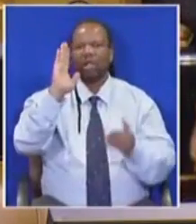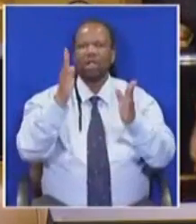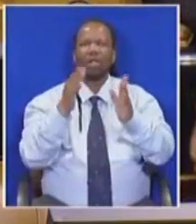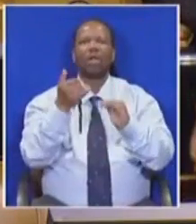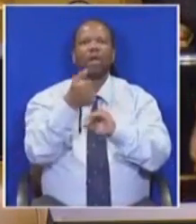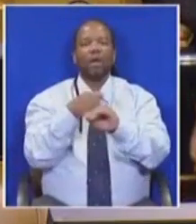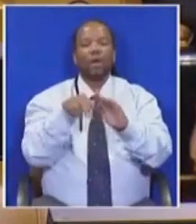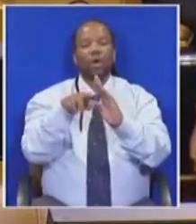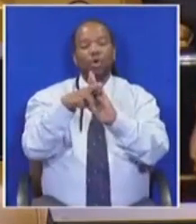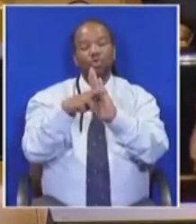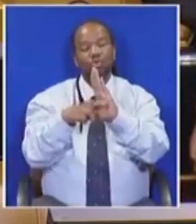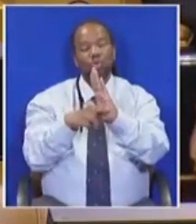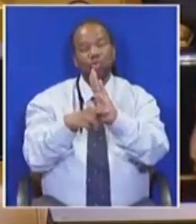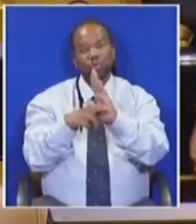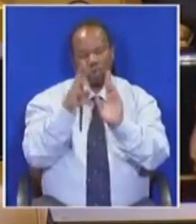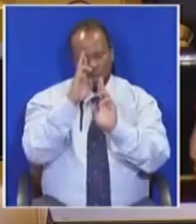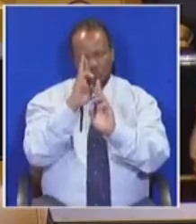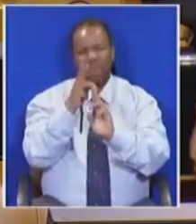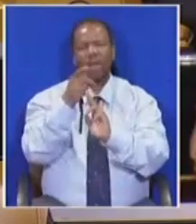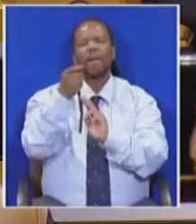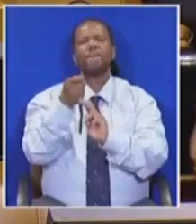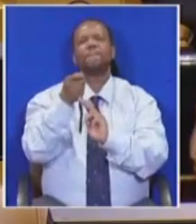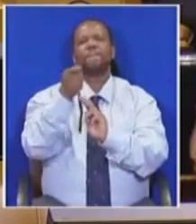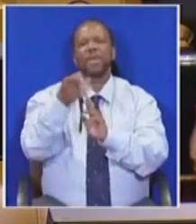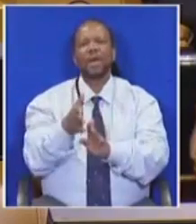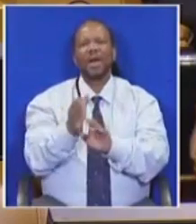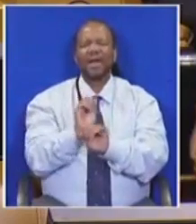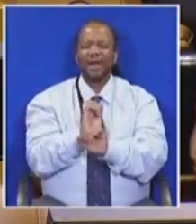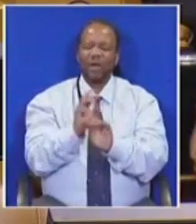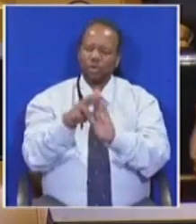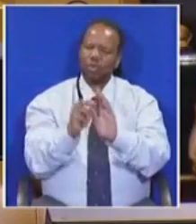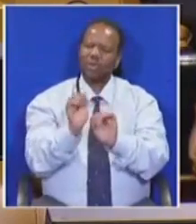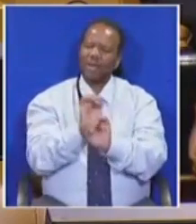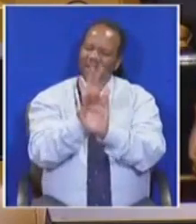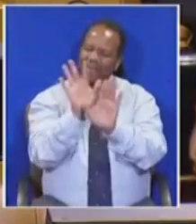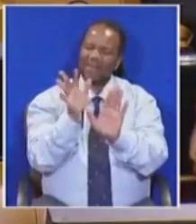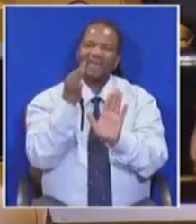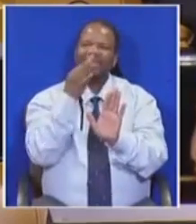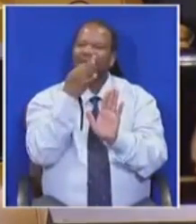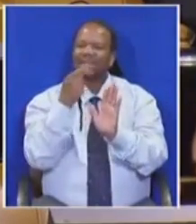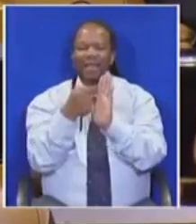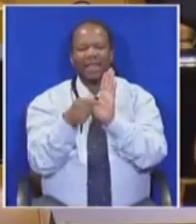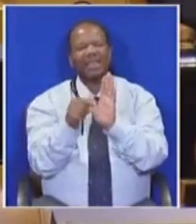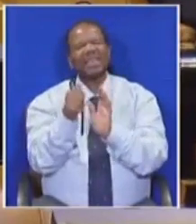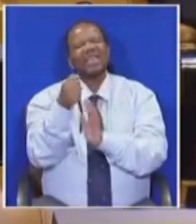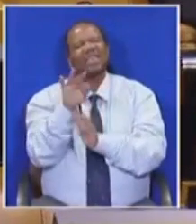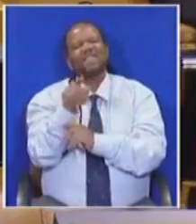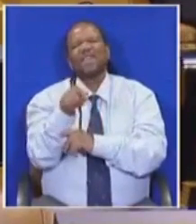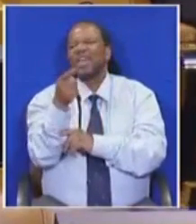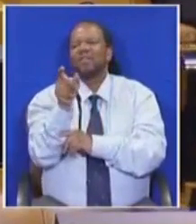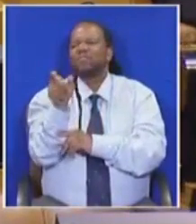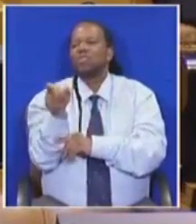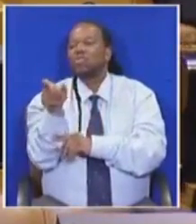rules, Honourable Speaker, are clear, and they say if anyone in this